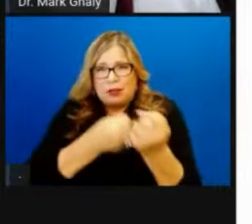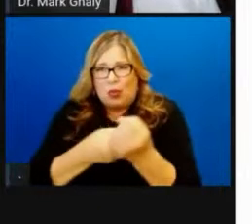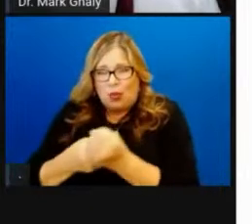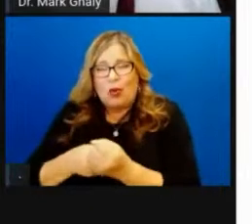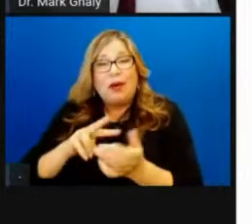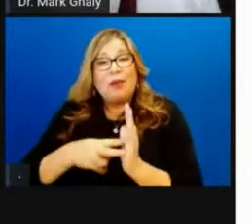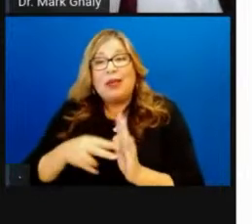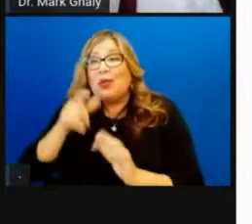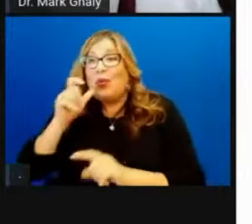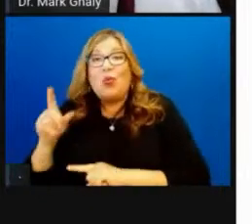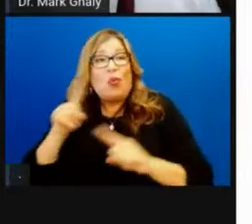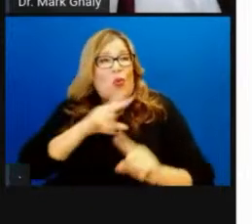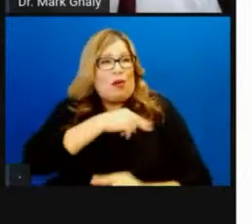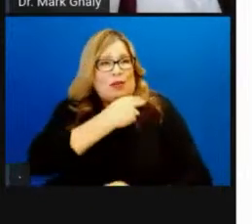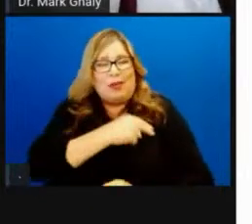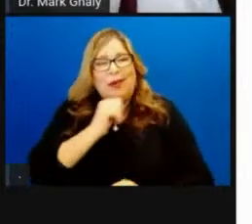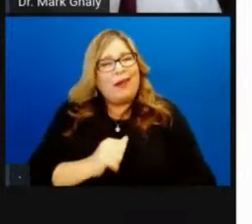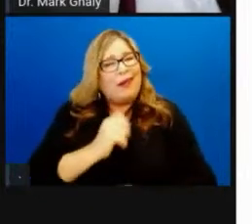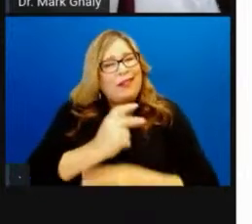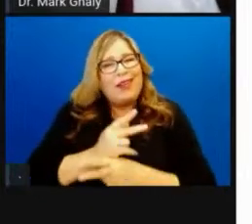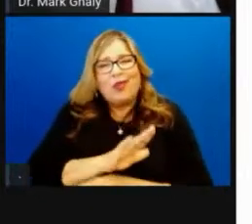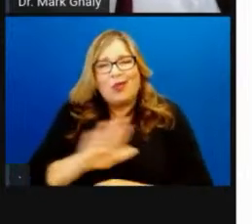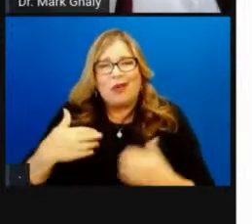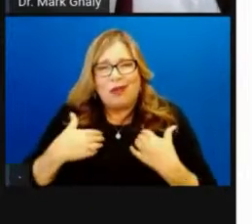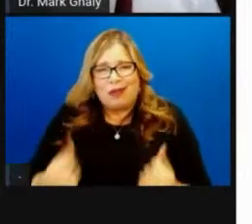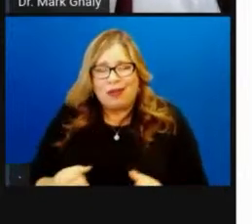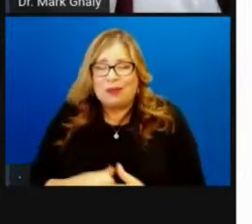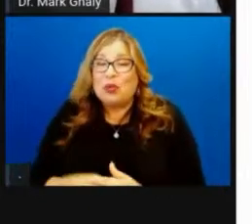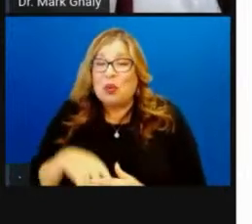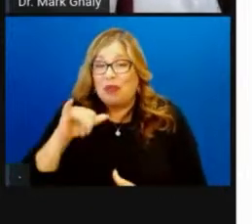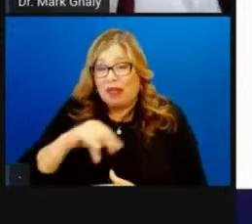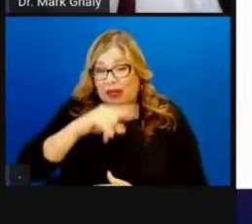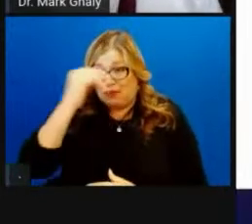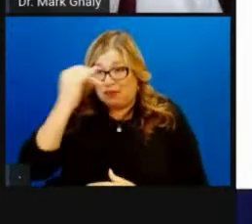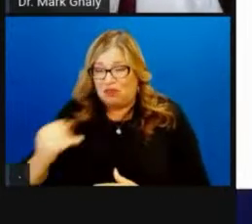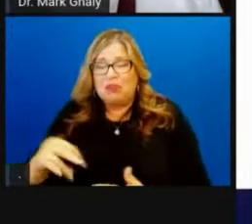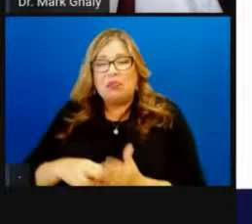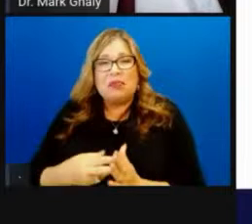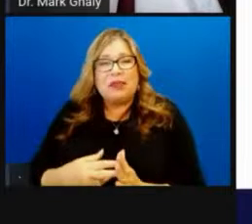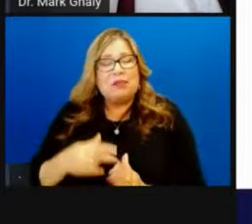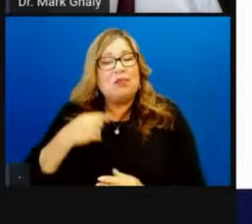more confidence that that's where we're heading. Next slide.